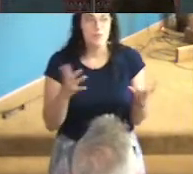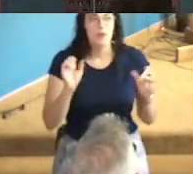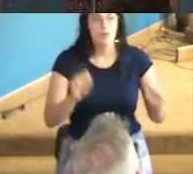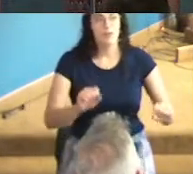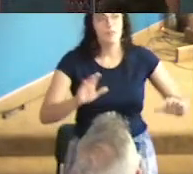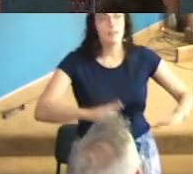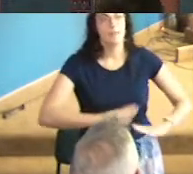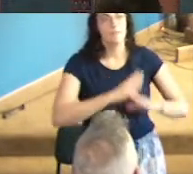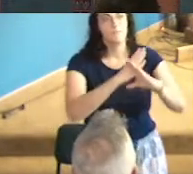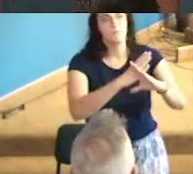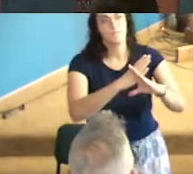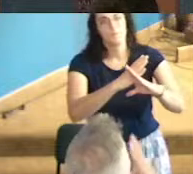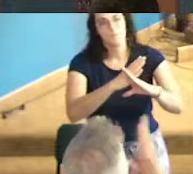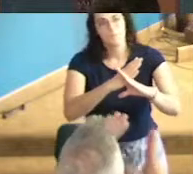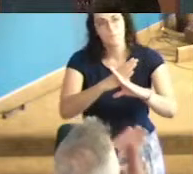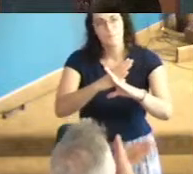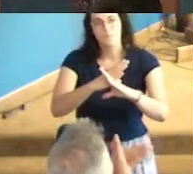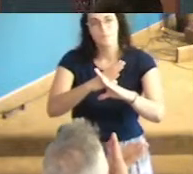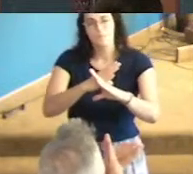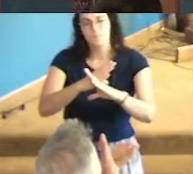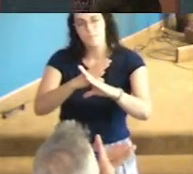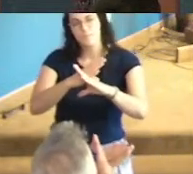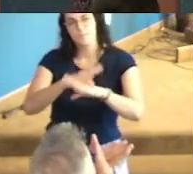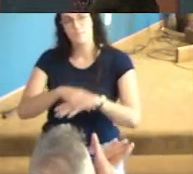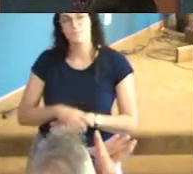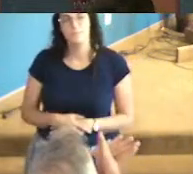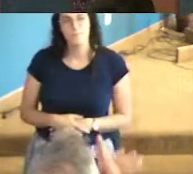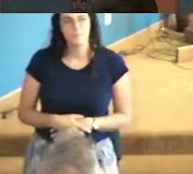What could stand